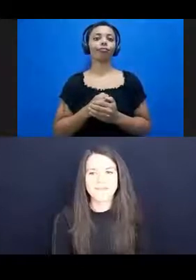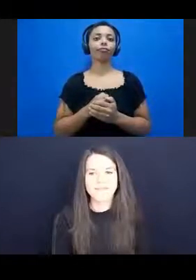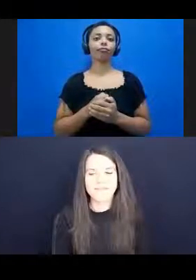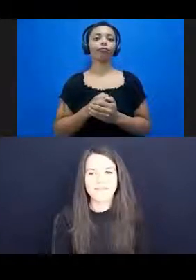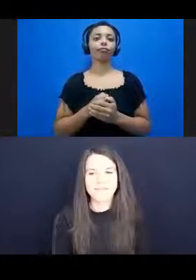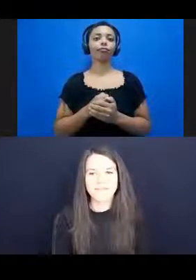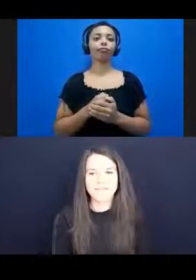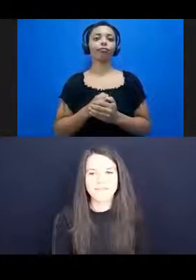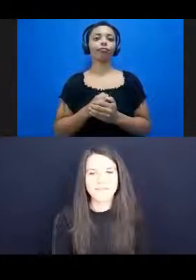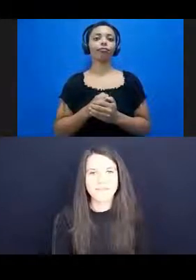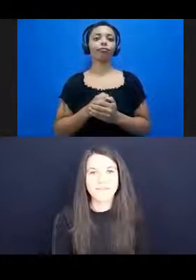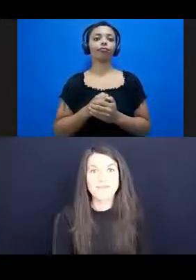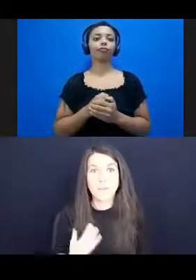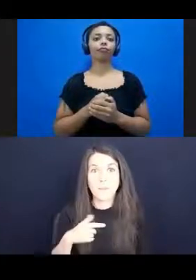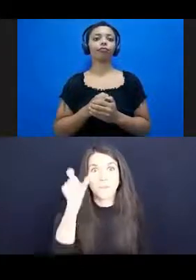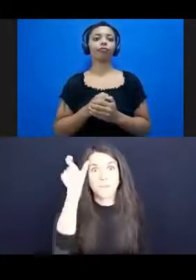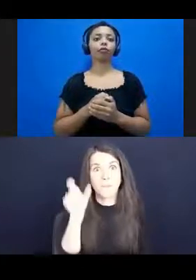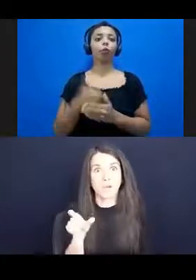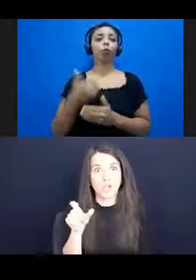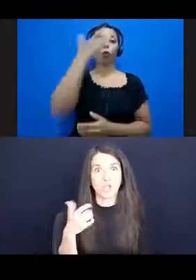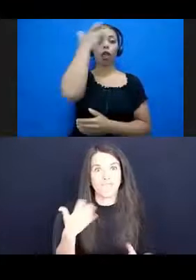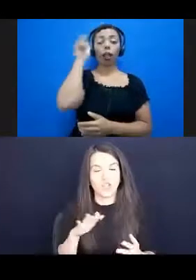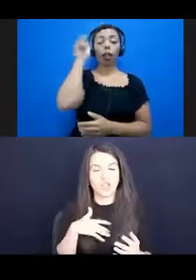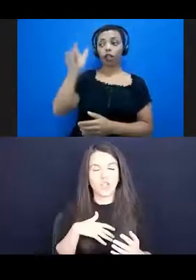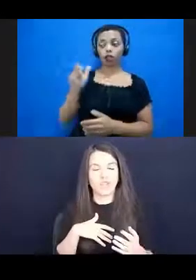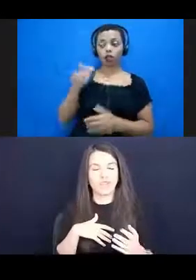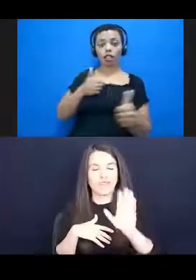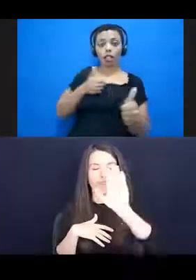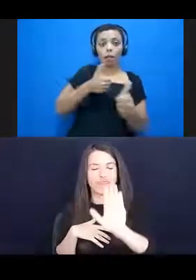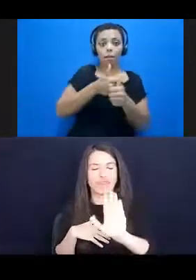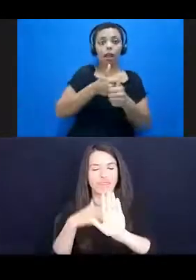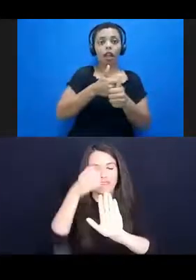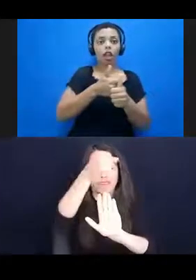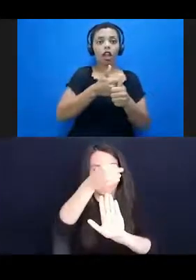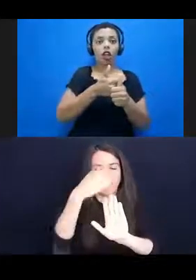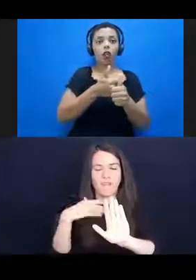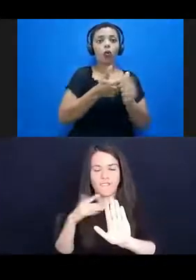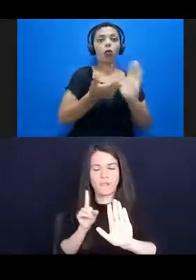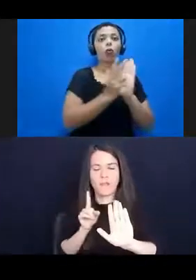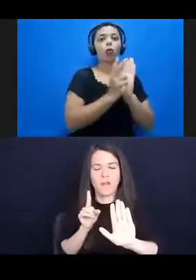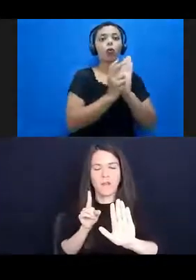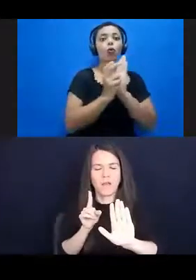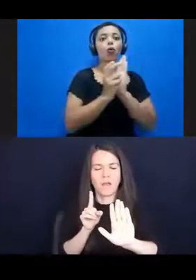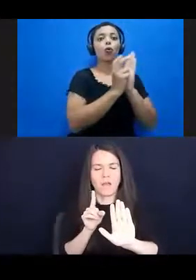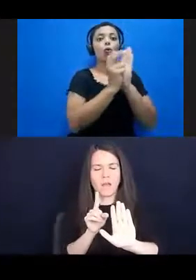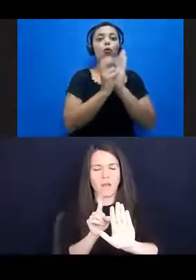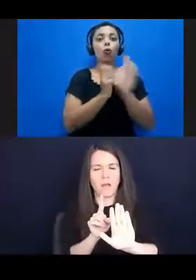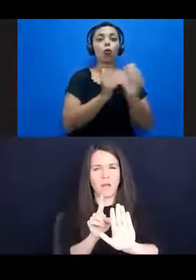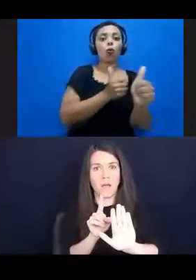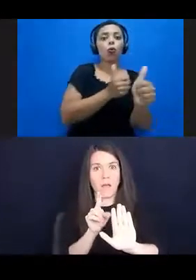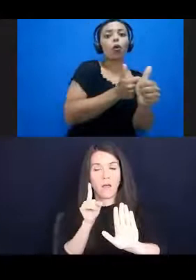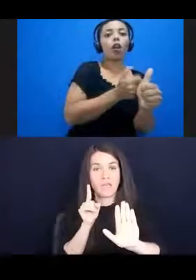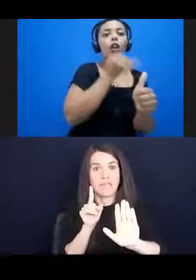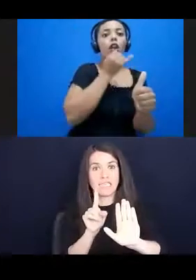Once the user is close to the target, certainly within a meter or so, the user has another haptic notice to say this is